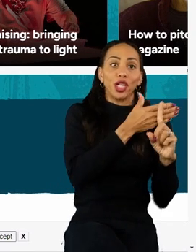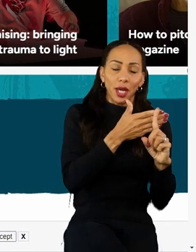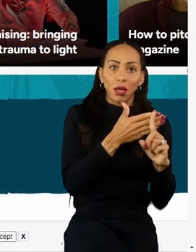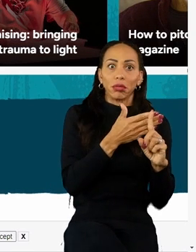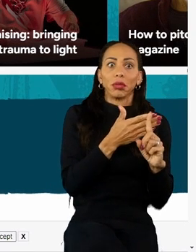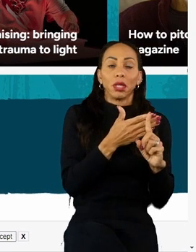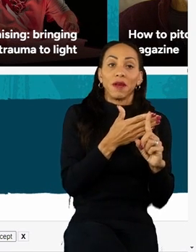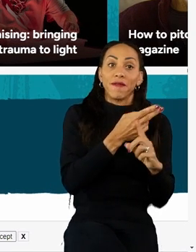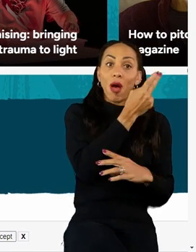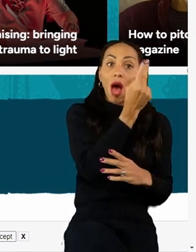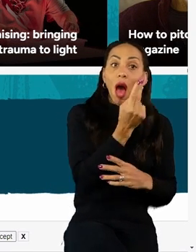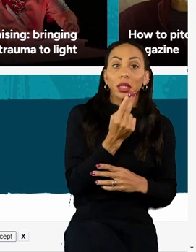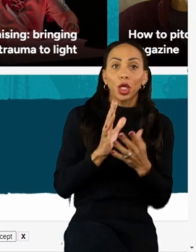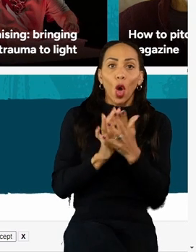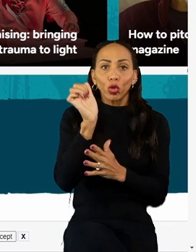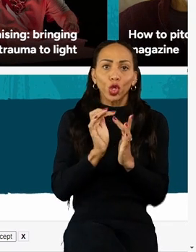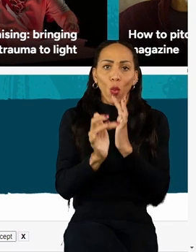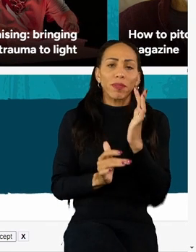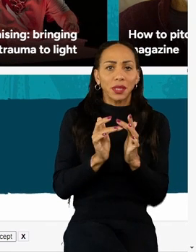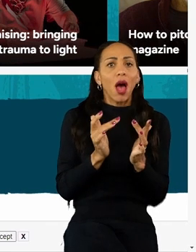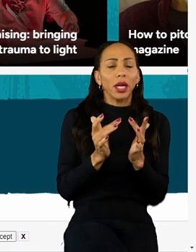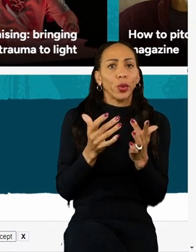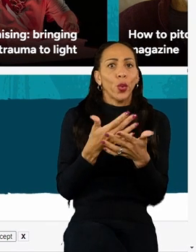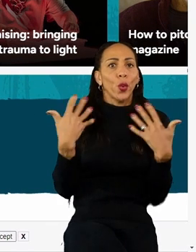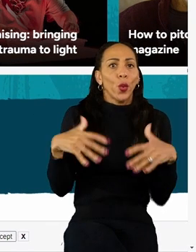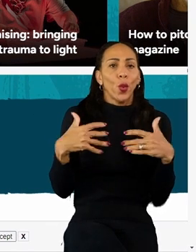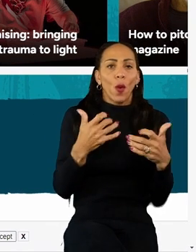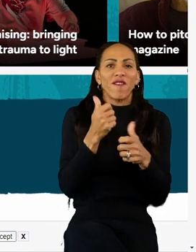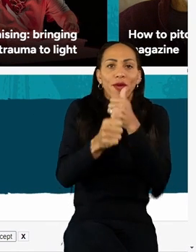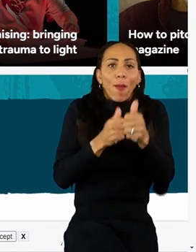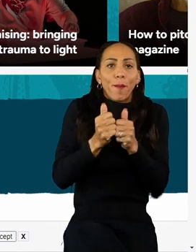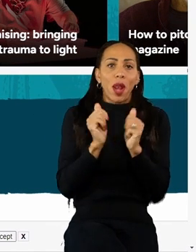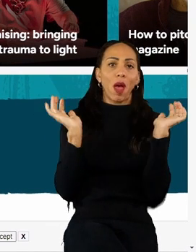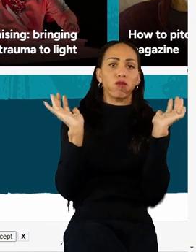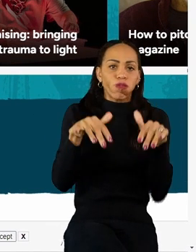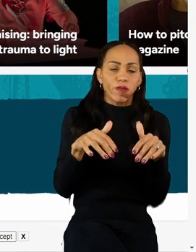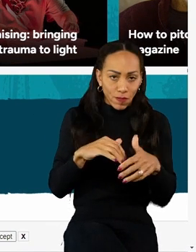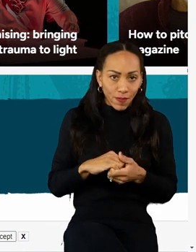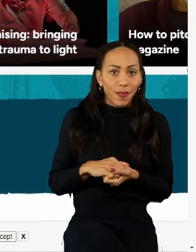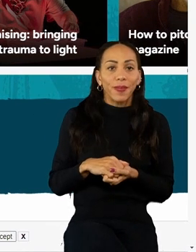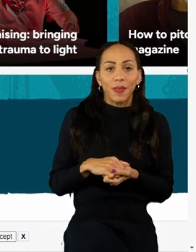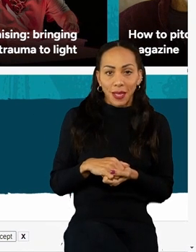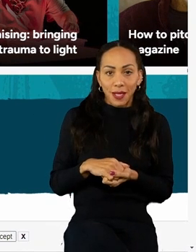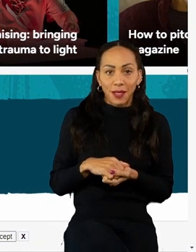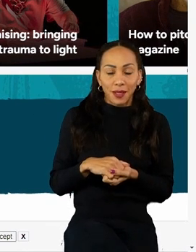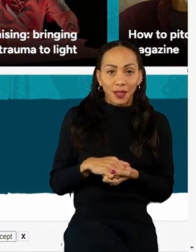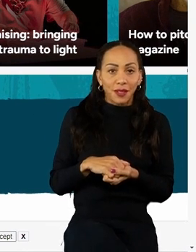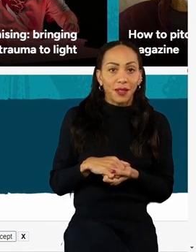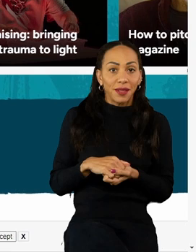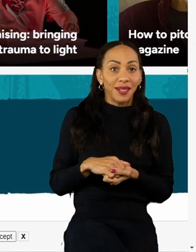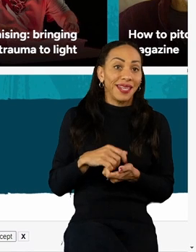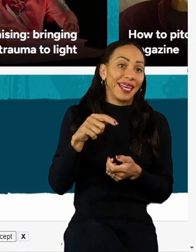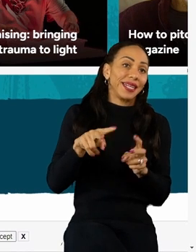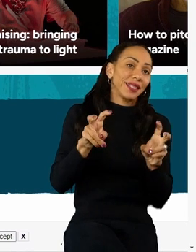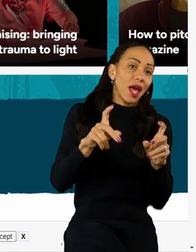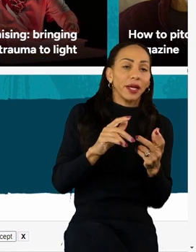in the last year. So we're getting really high traffic for an arts and cultural website, I think, and